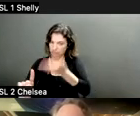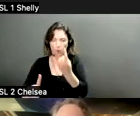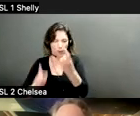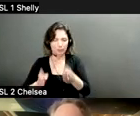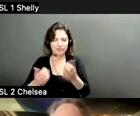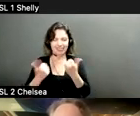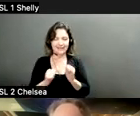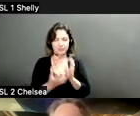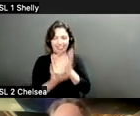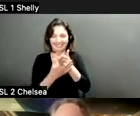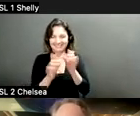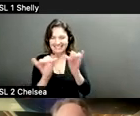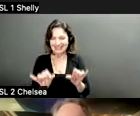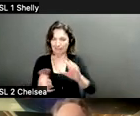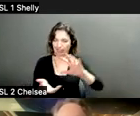O apostrophe